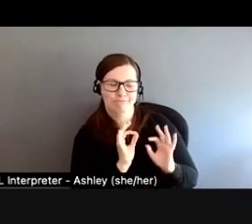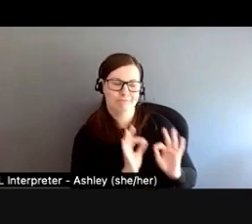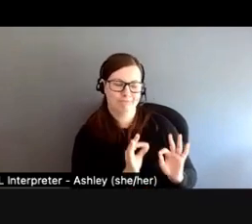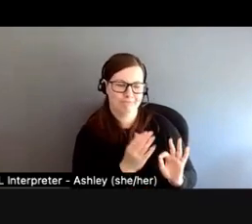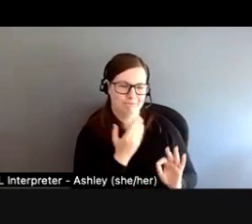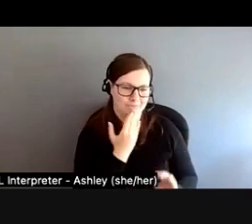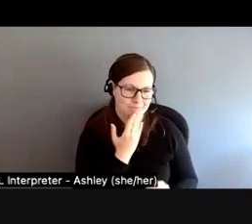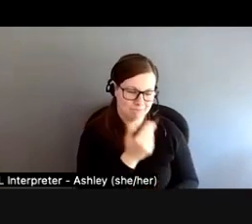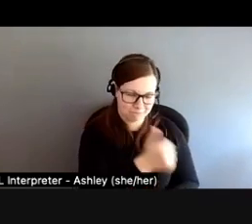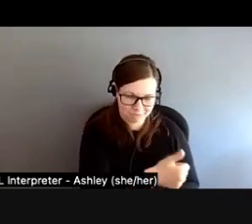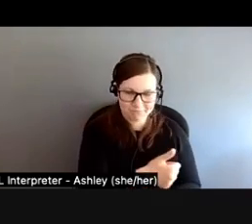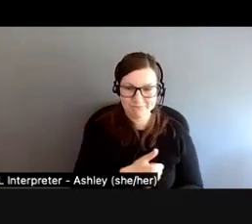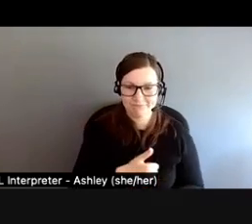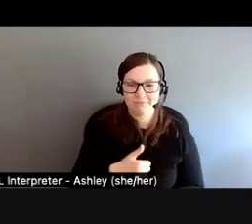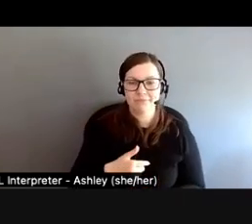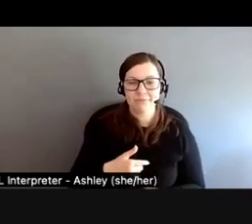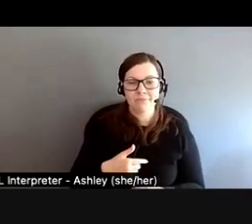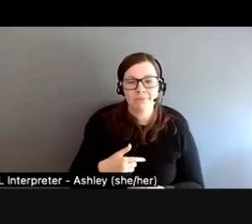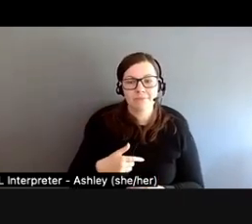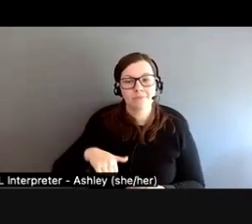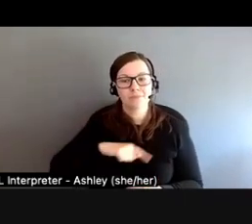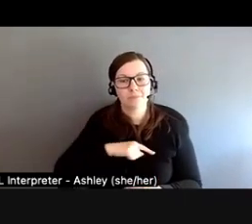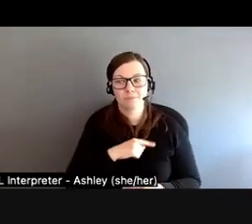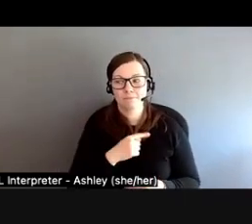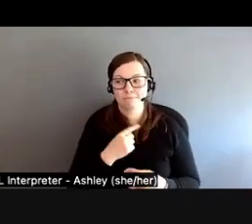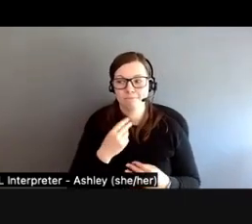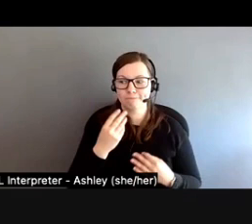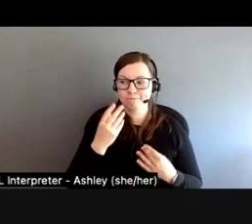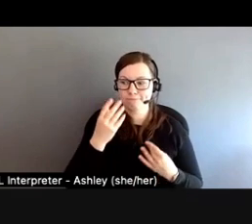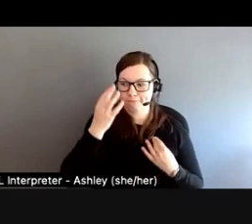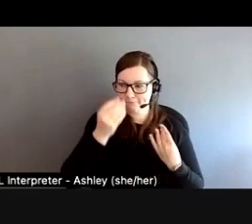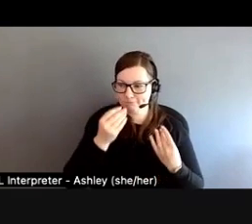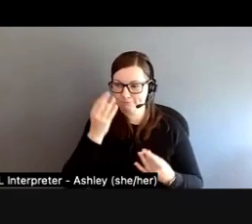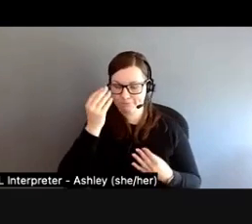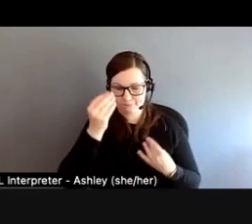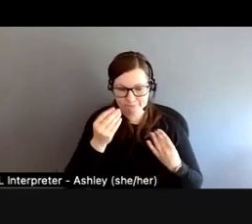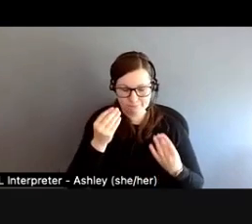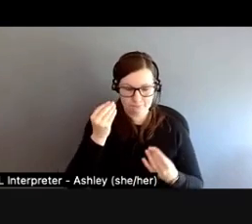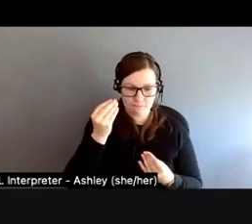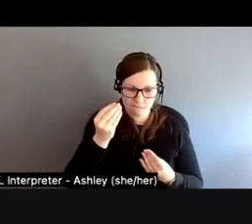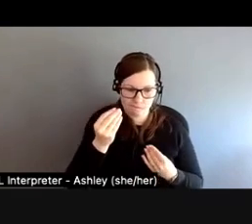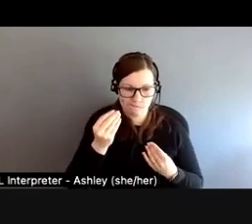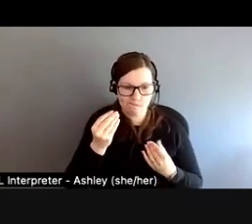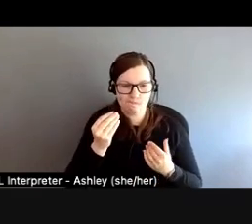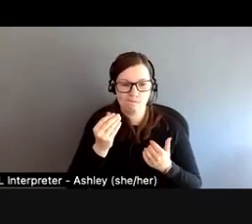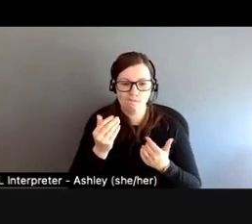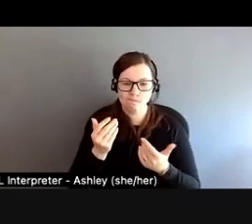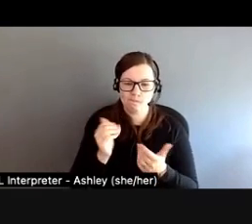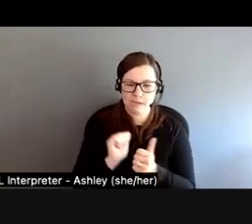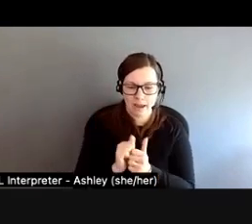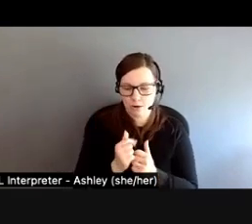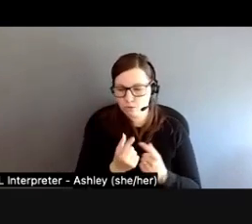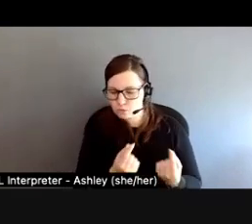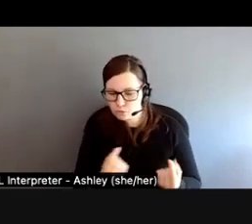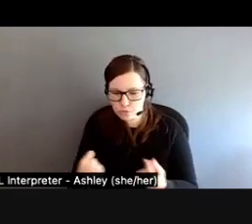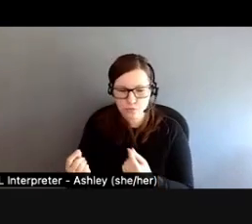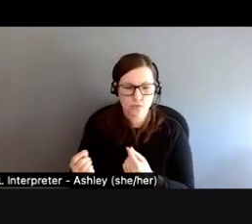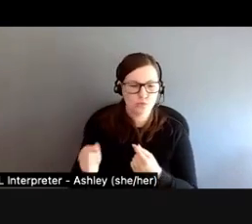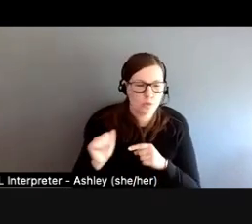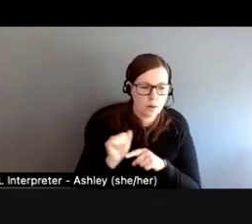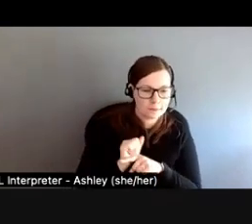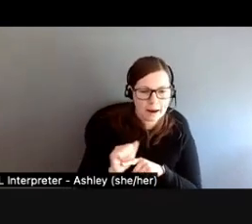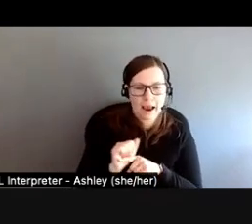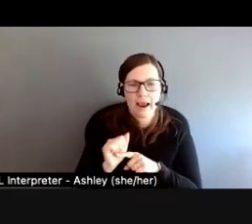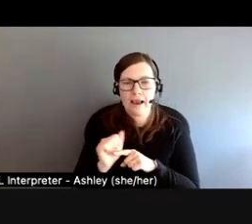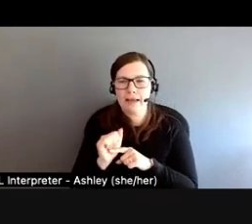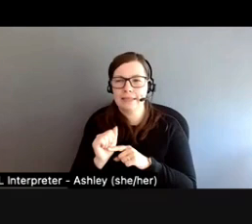So we were thinking also and practicing and investigating and finding the